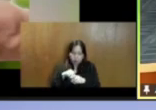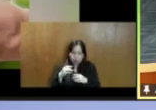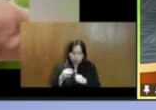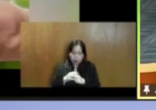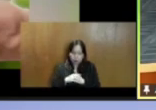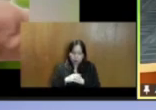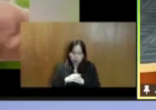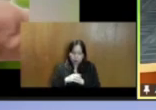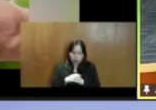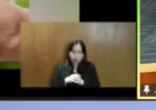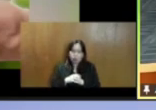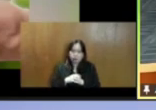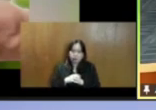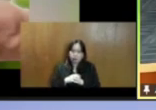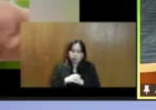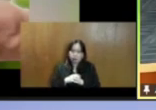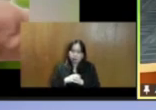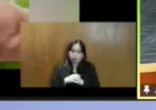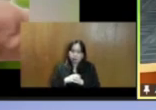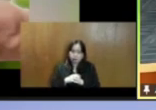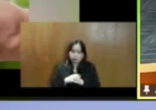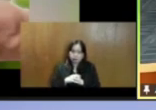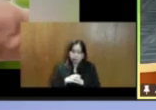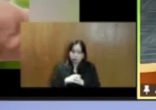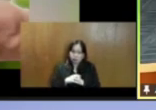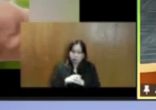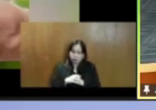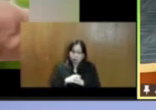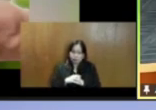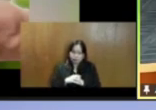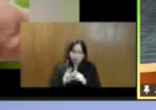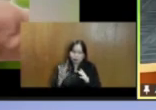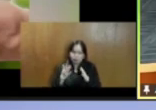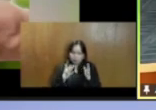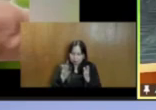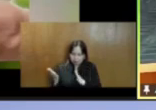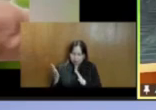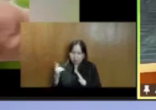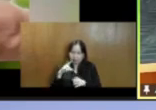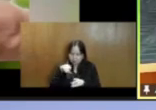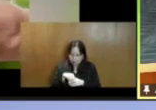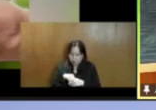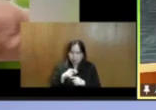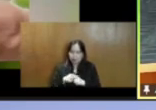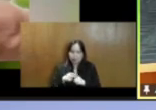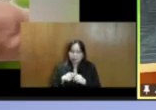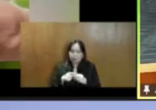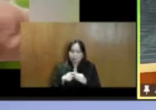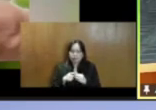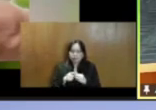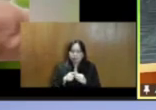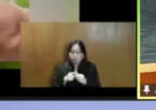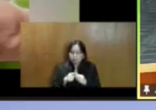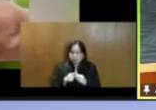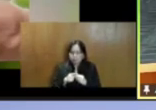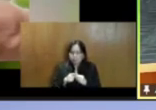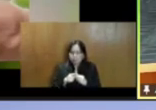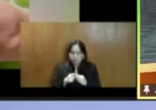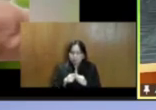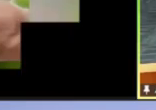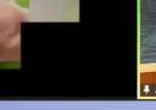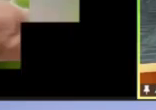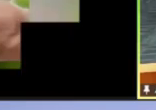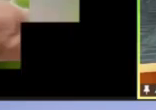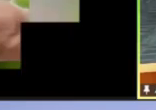the green components in terms of also the preparedness, 5S, the ones that are also